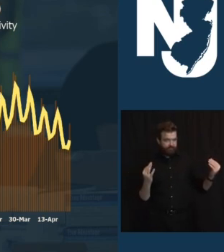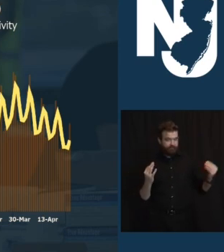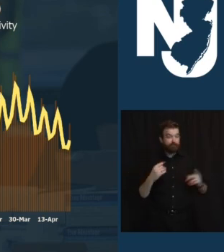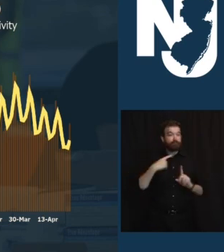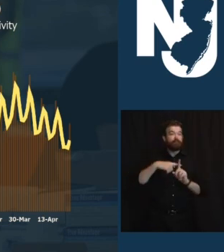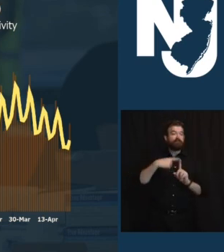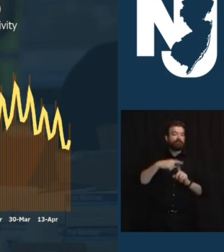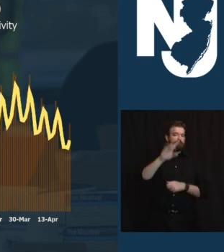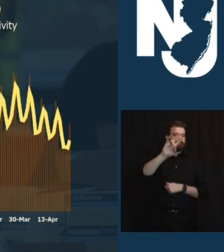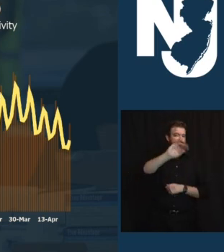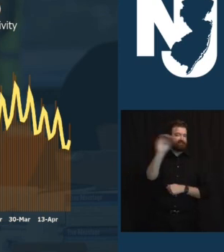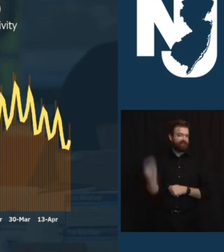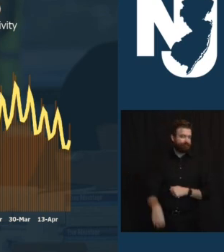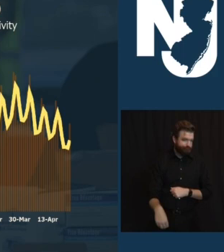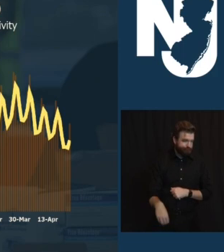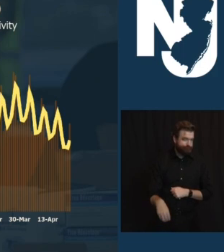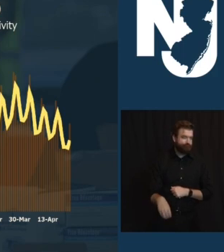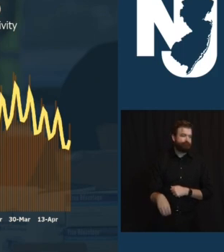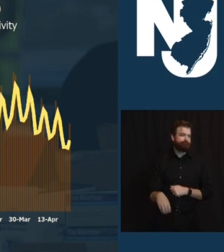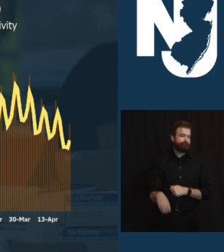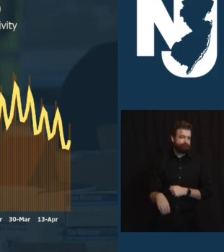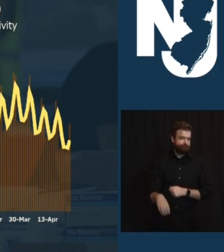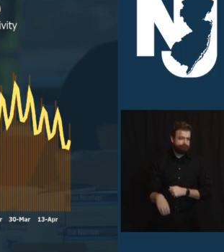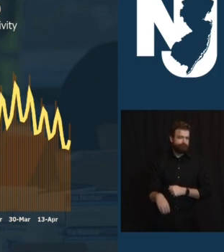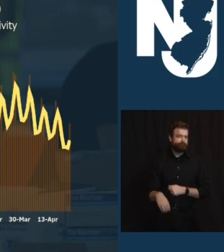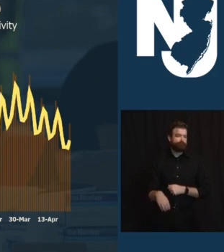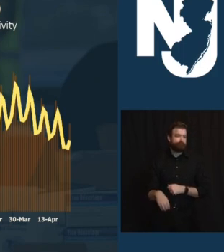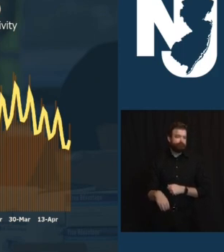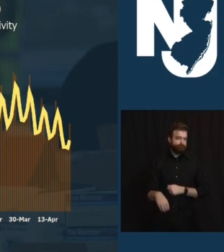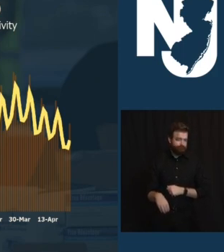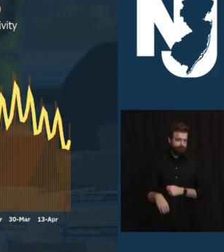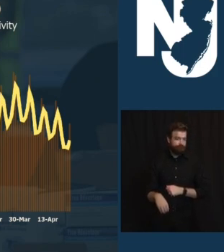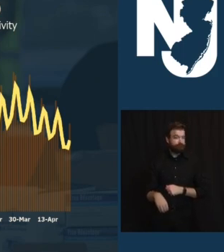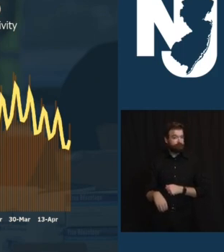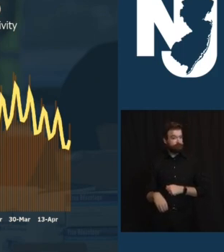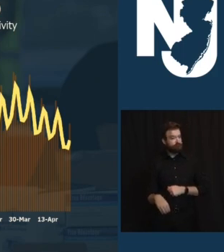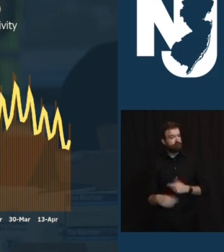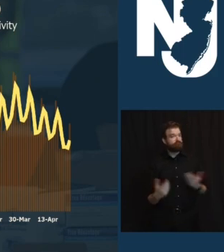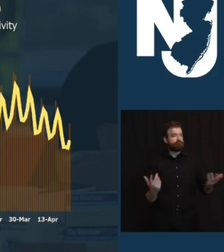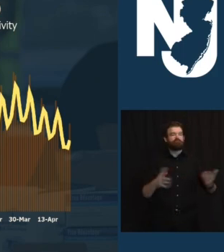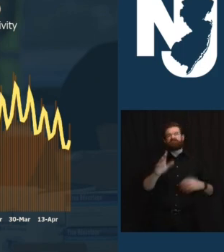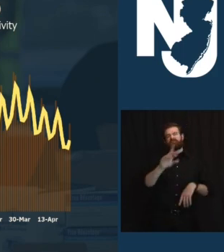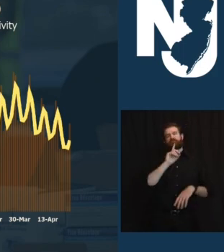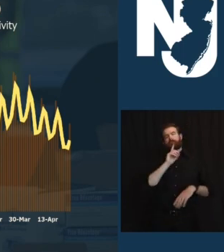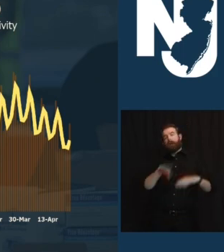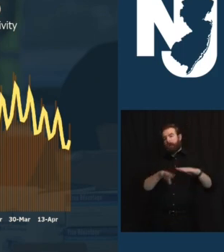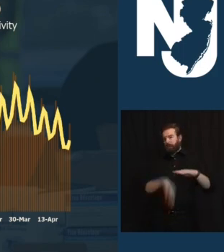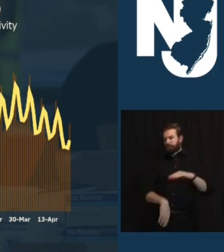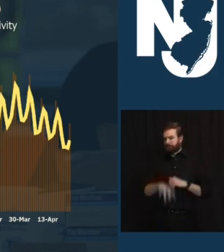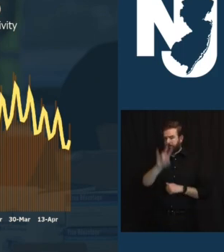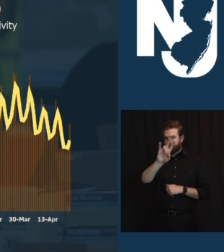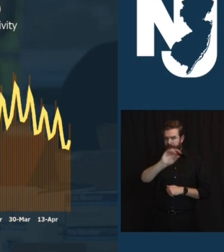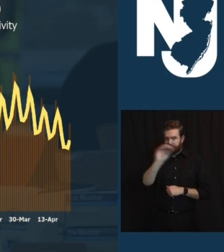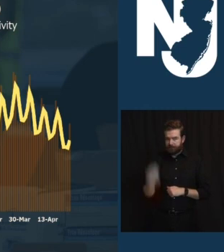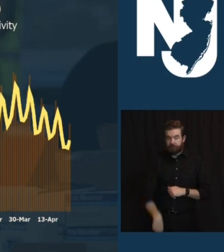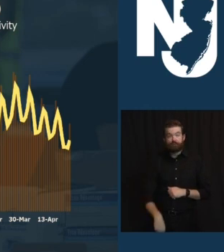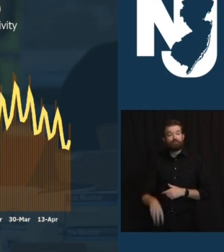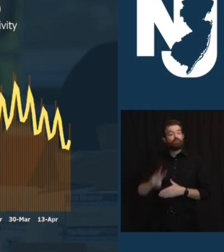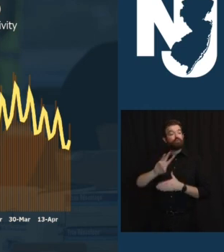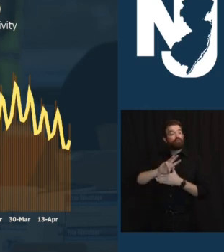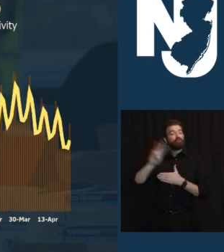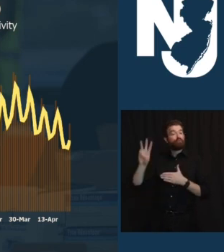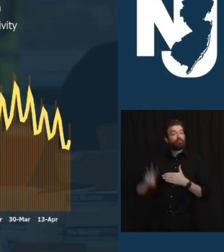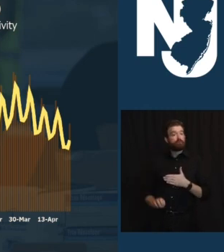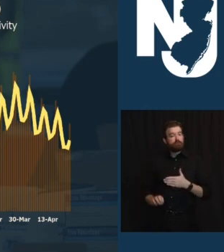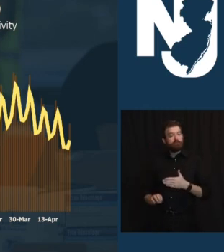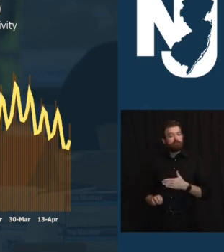7%, and on each of the weekdays, it was under 7%. So seeing the weekend numbers coming into the range of what we see during the rest of the